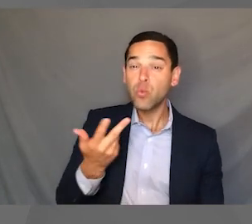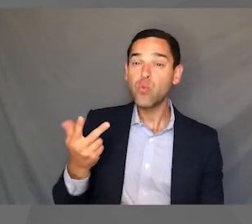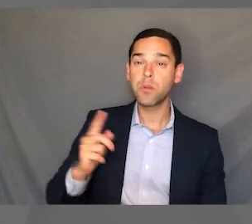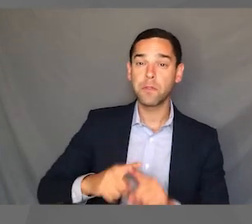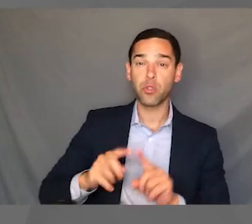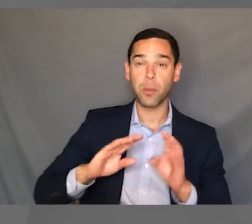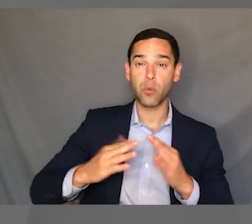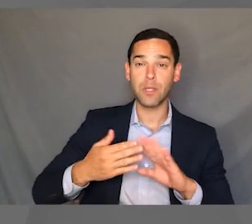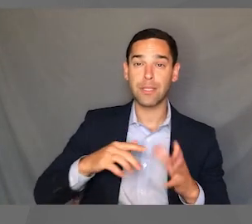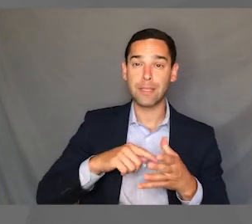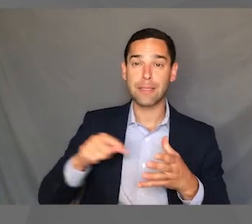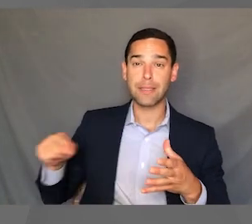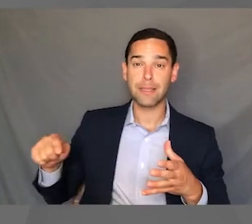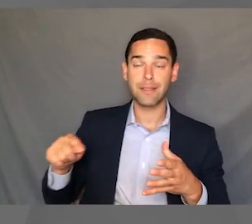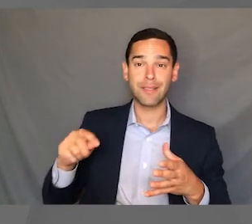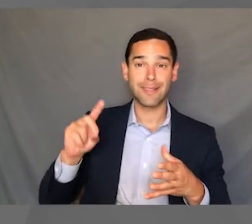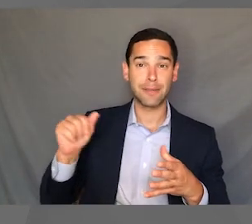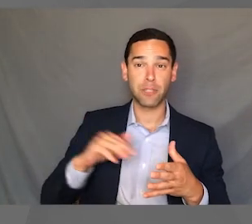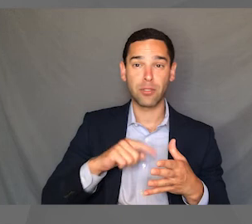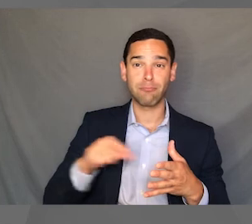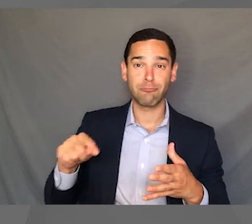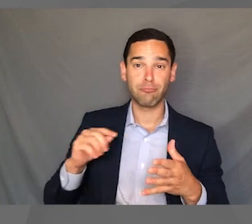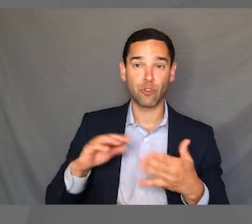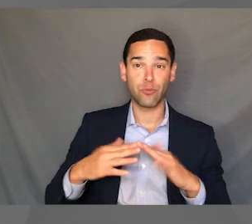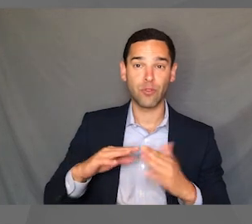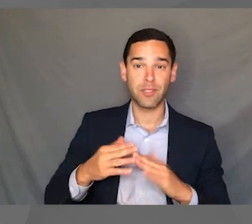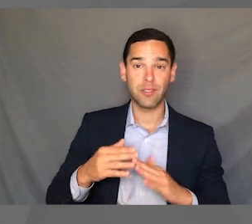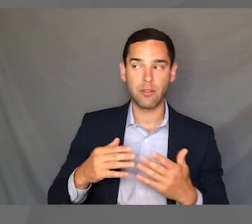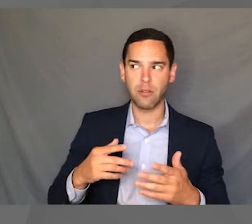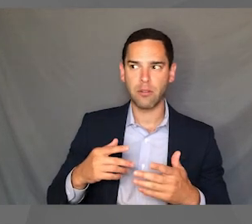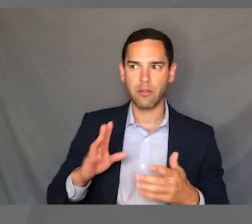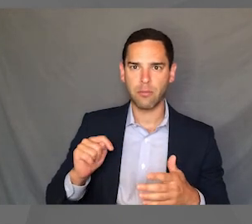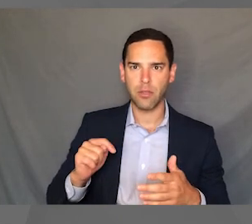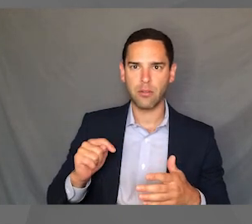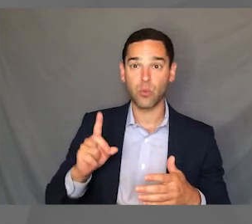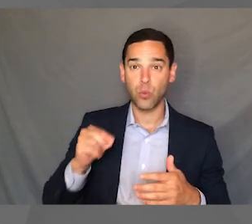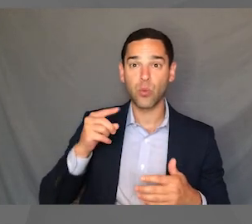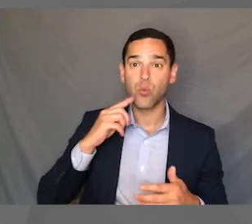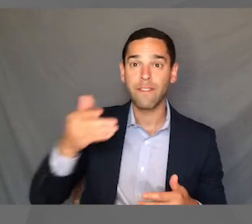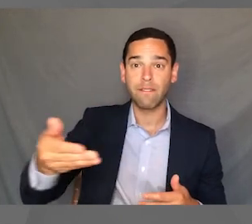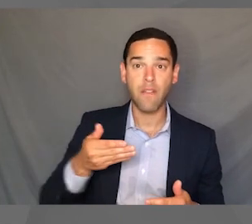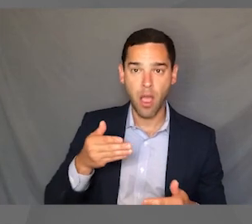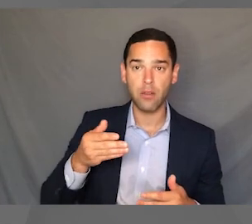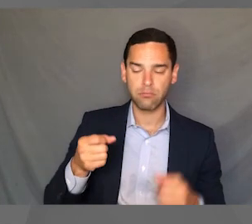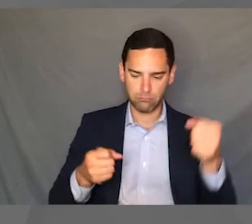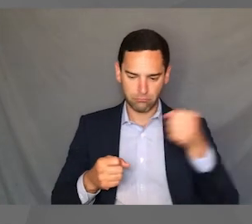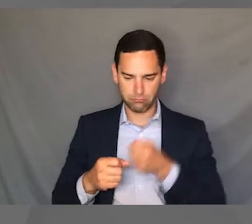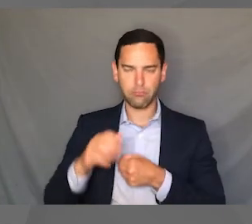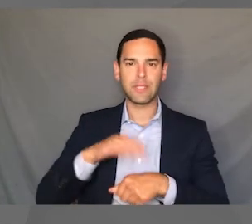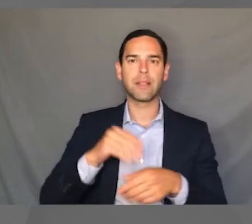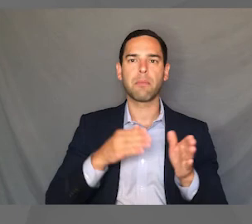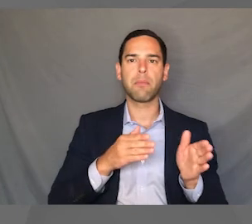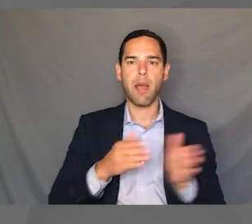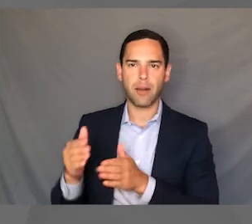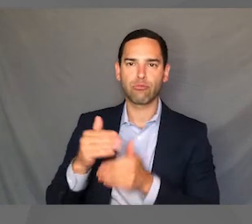by experiencing a disability. Are those folks part of these plans? All right. Ask the community,